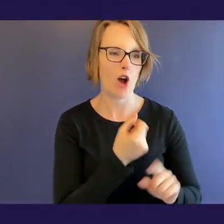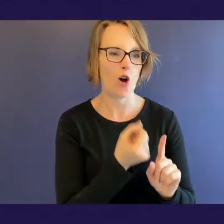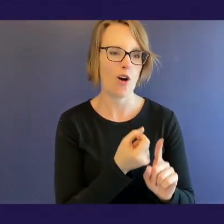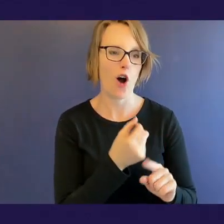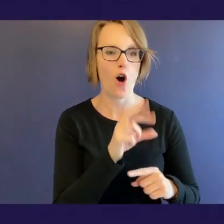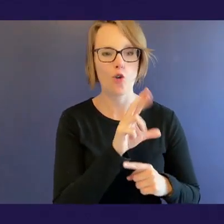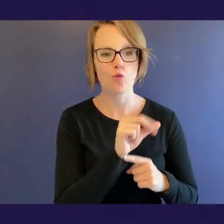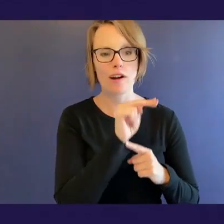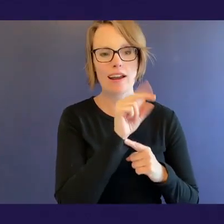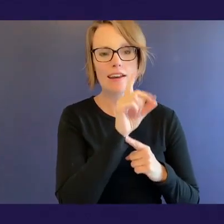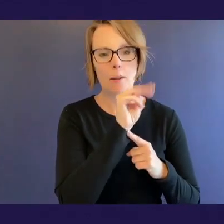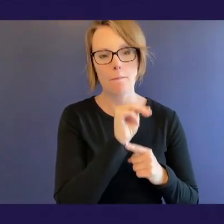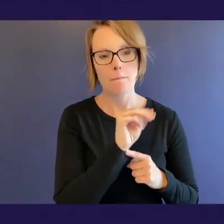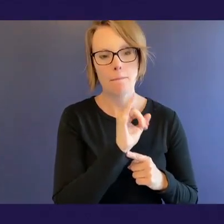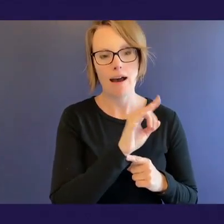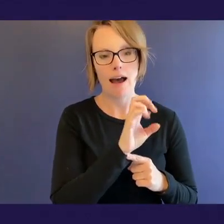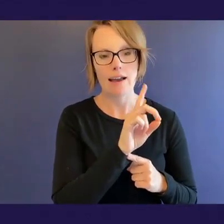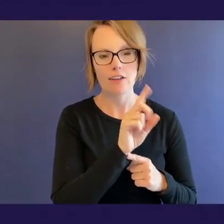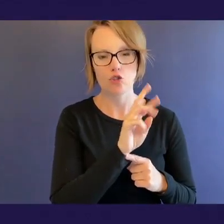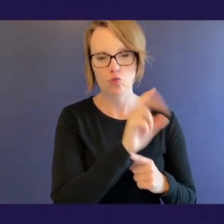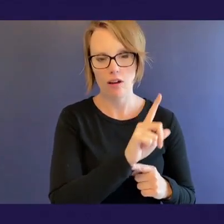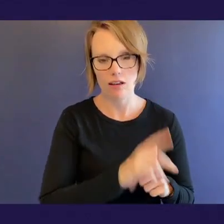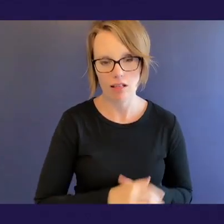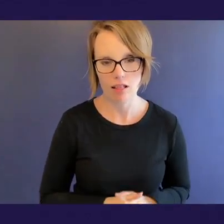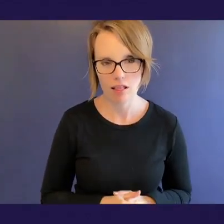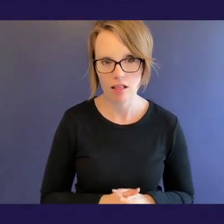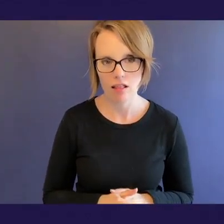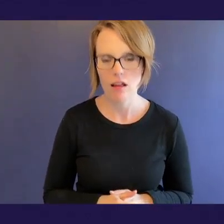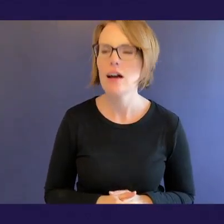Along those lines, Jessica,